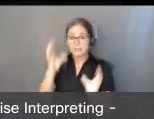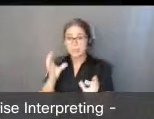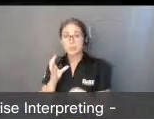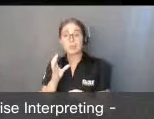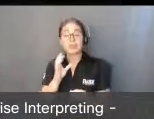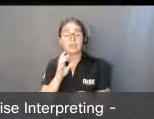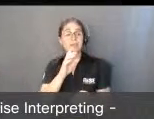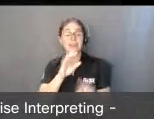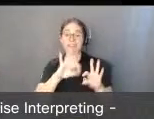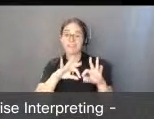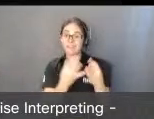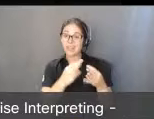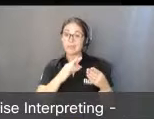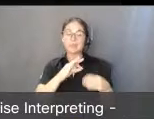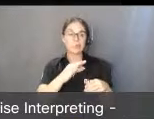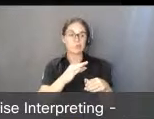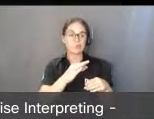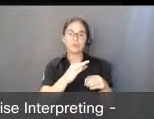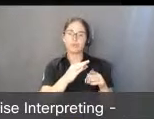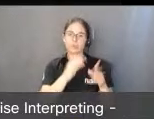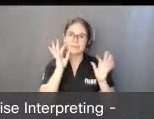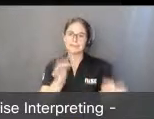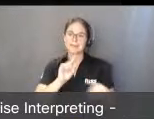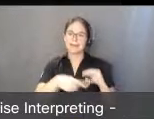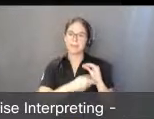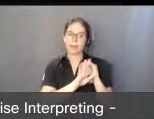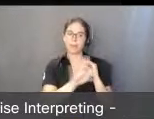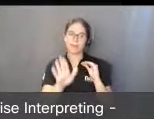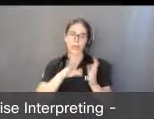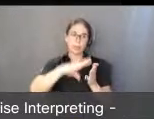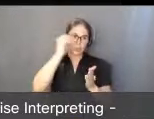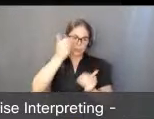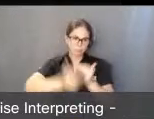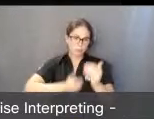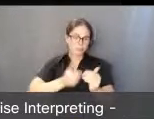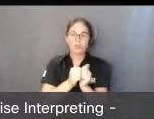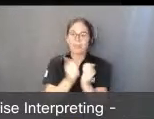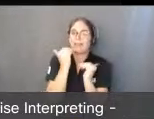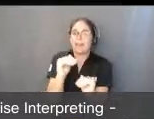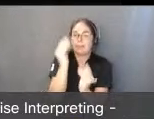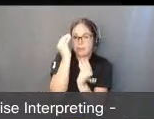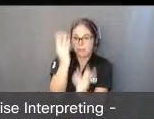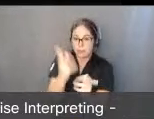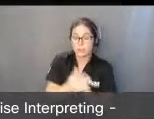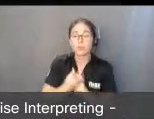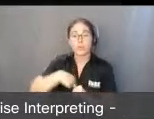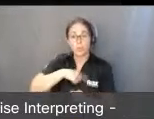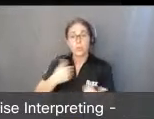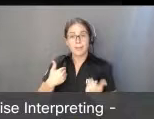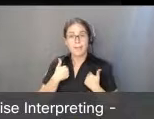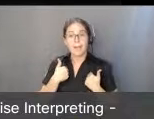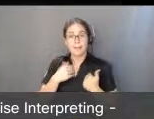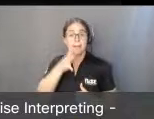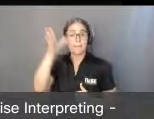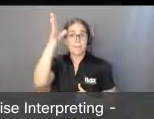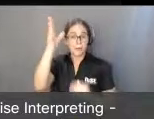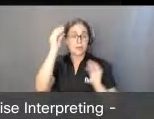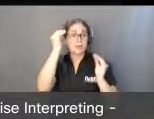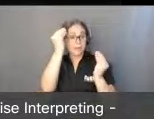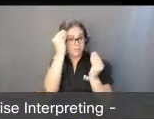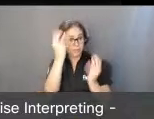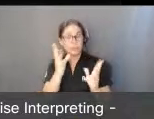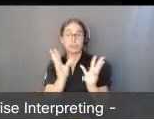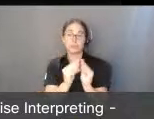child's education with limited information up front. While CJUSD held a parent information meeting on July 20th and